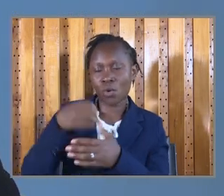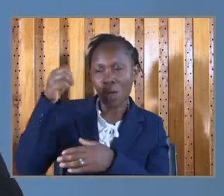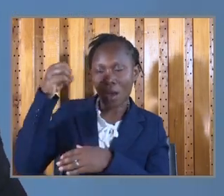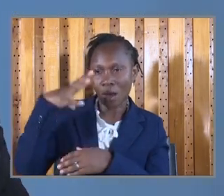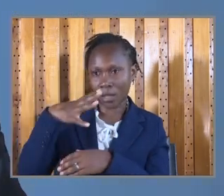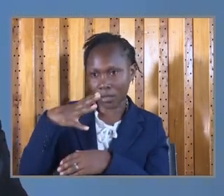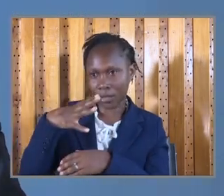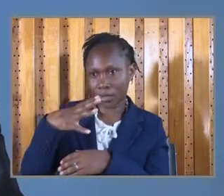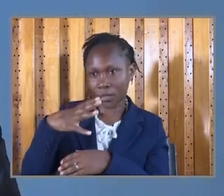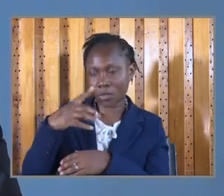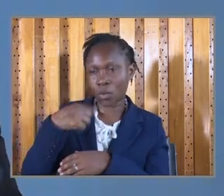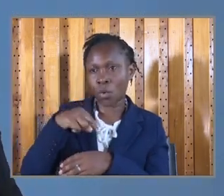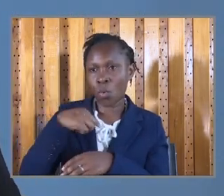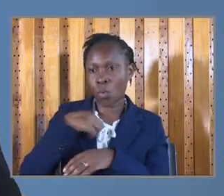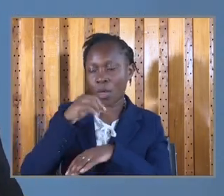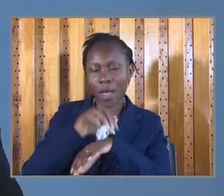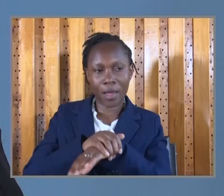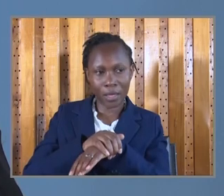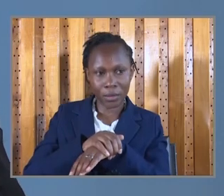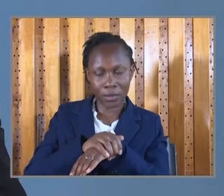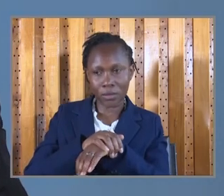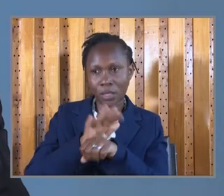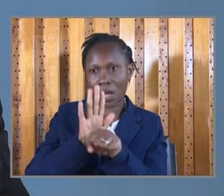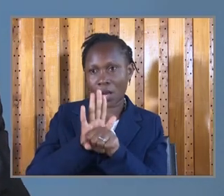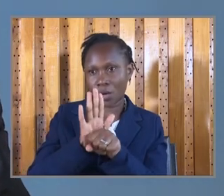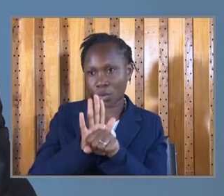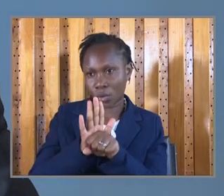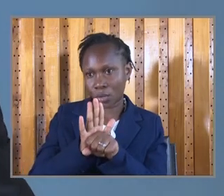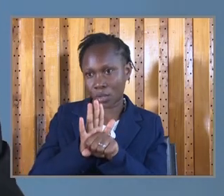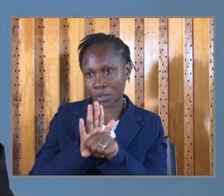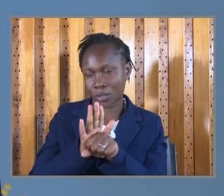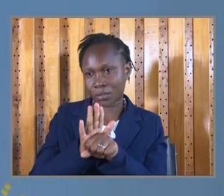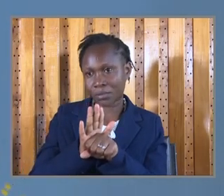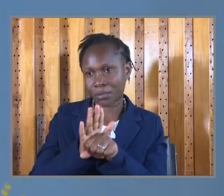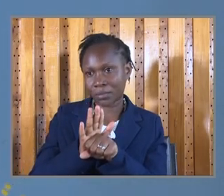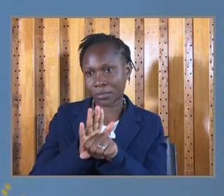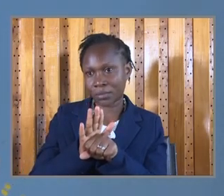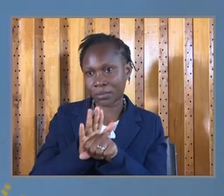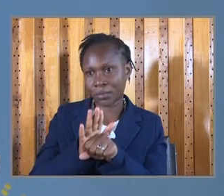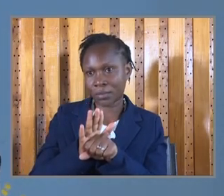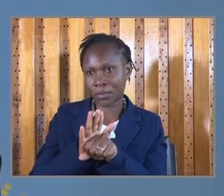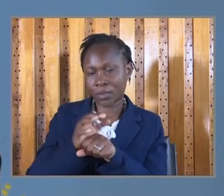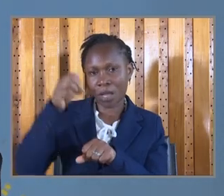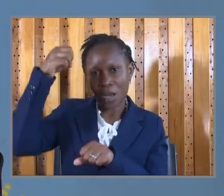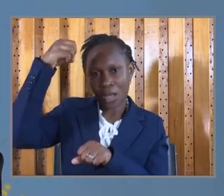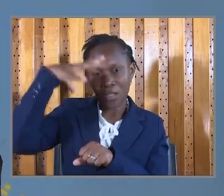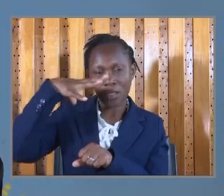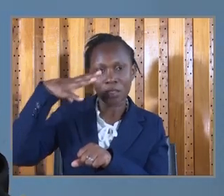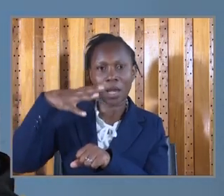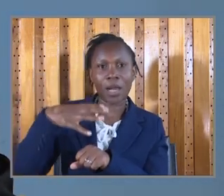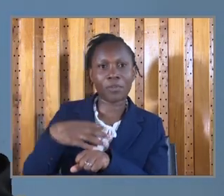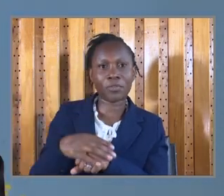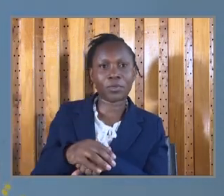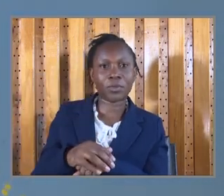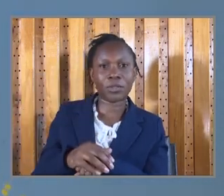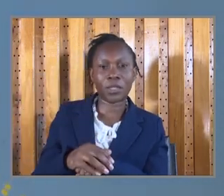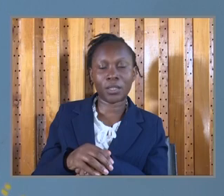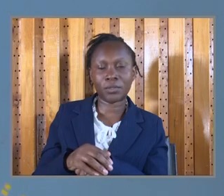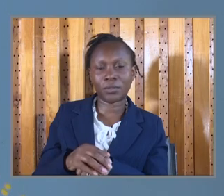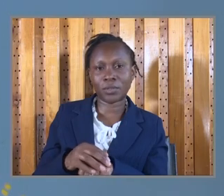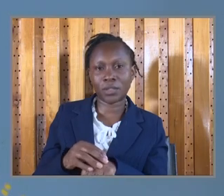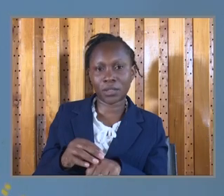You are generating enormous amounts, truly impressively enormous amounts of electricity through renewables energy, with a target to